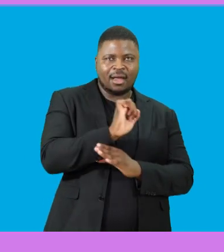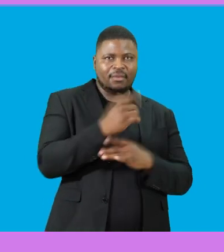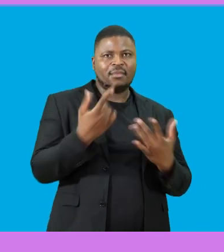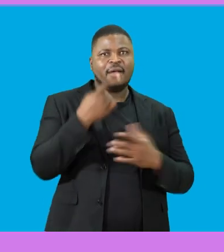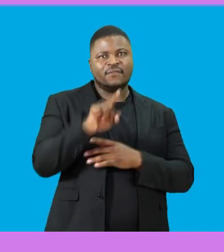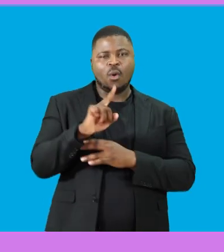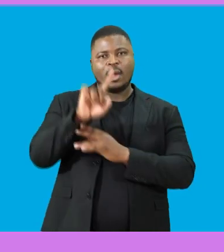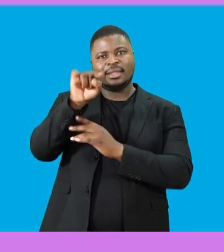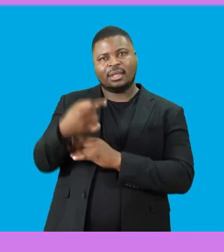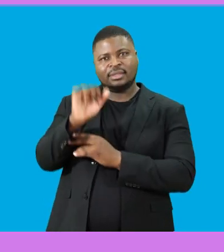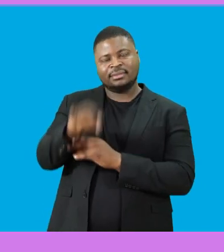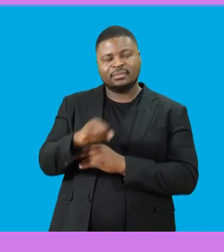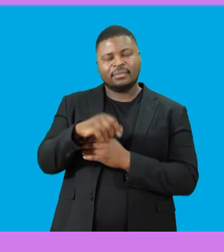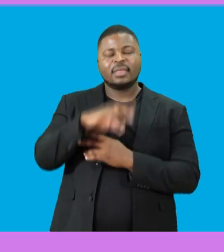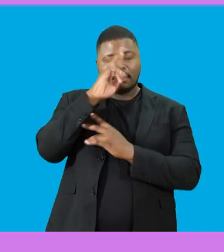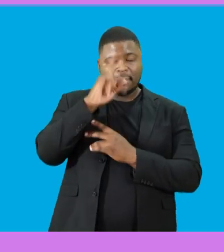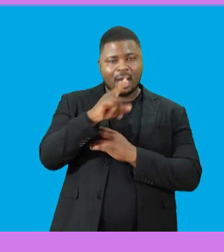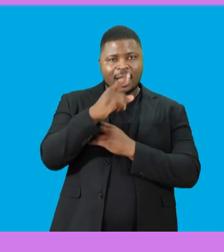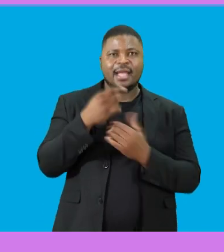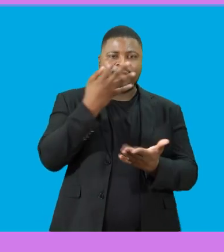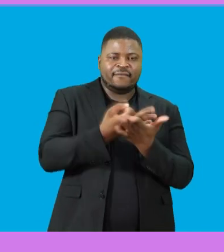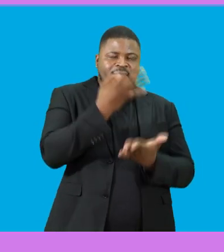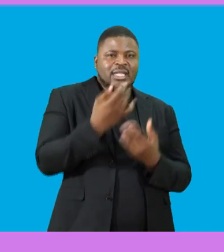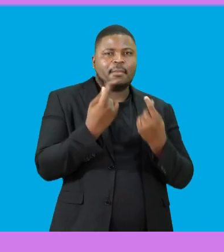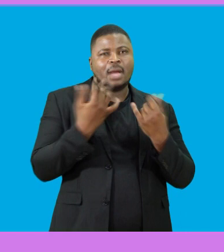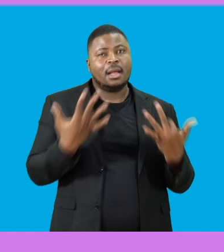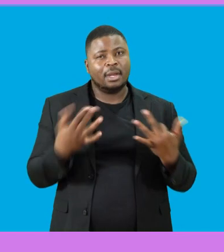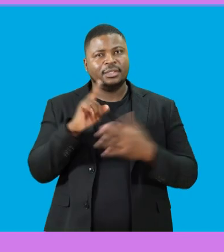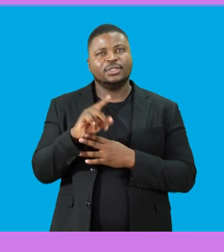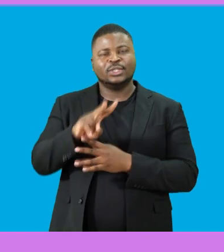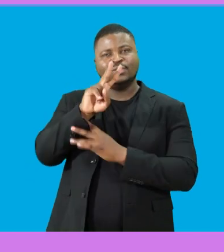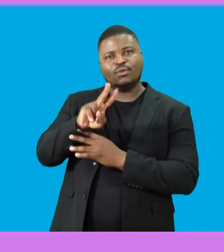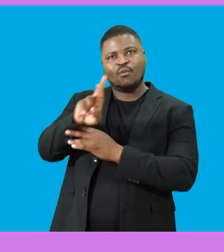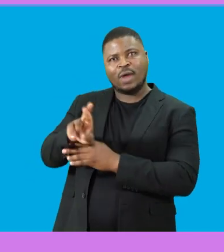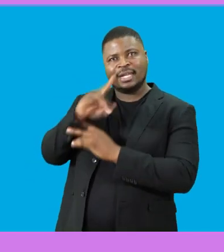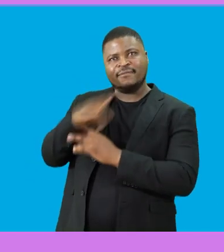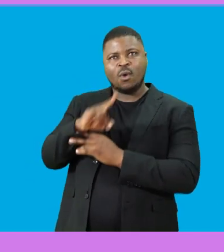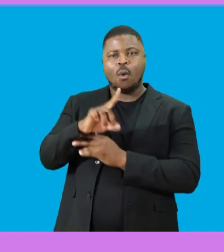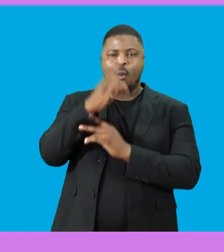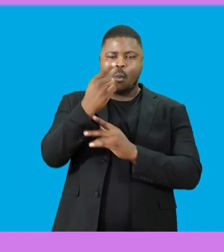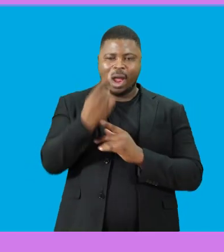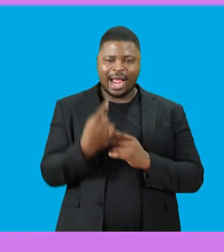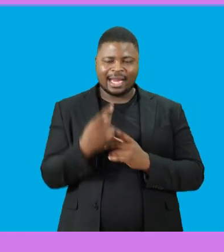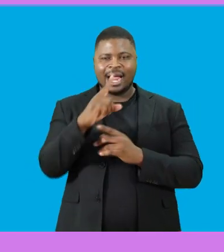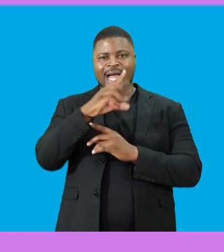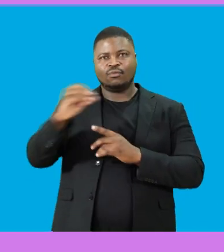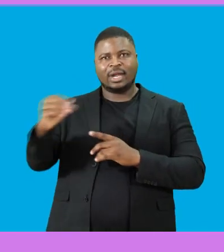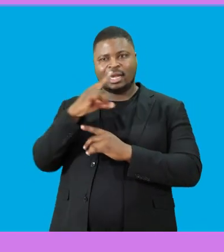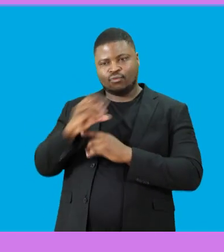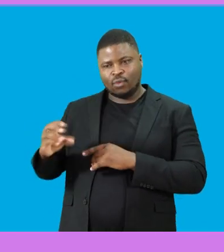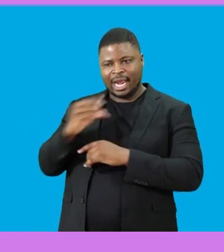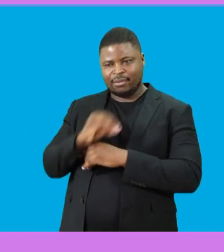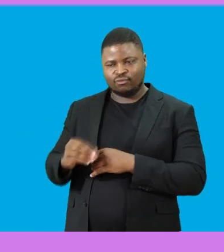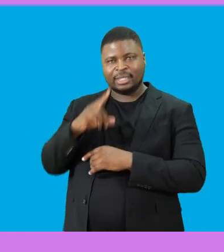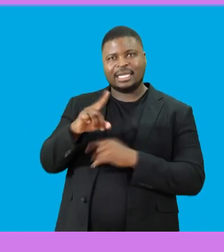the fee structure. We check. Deposit fees are 2 rand plus 1 rand for every 100 rand. So now the first thing is you